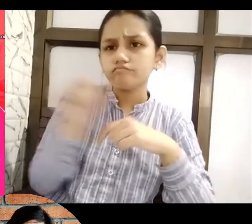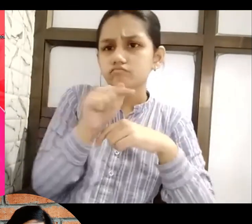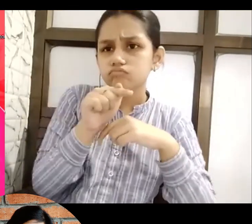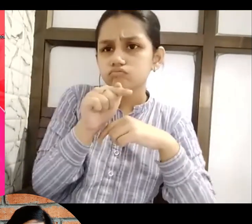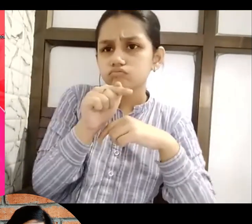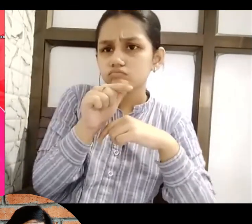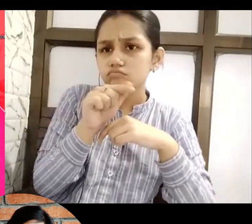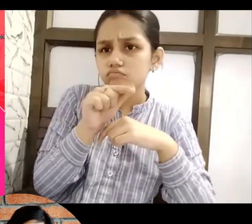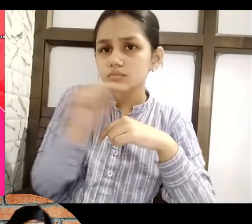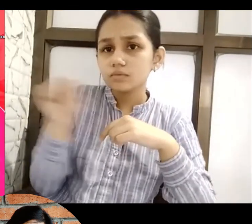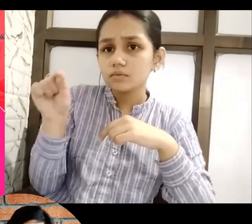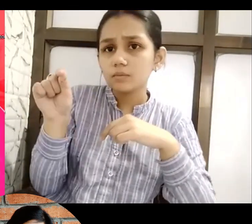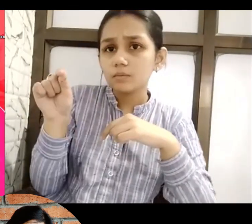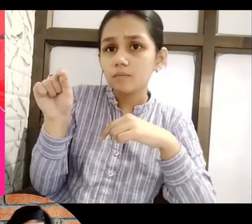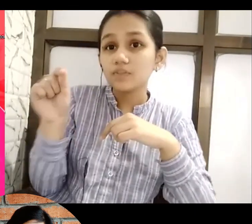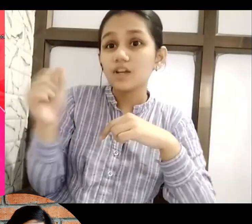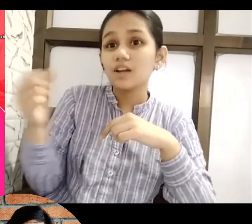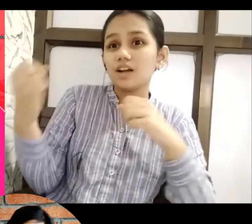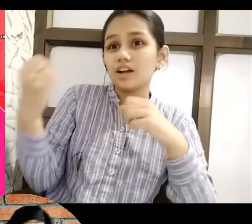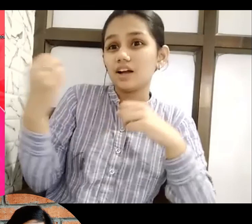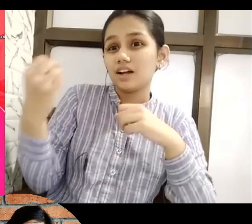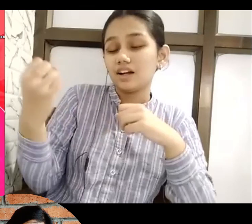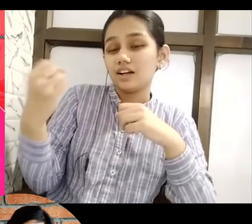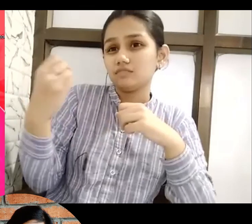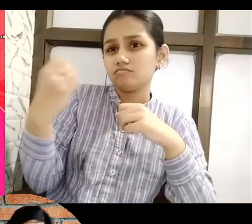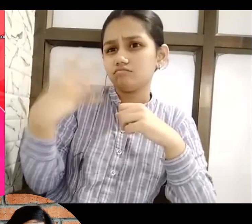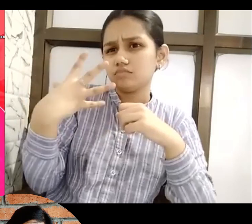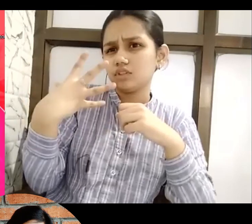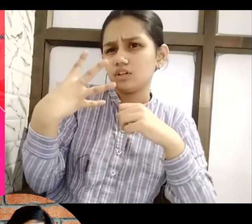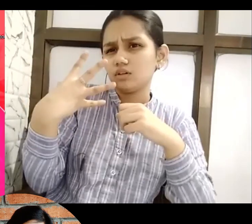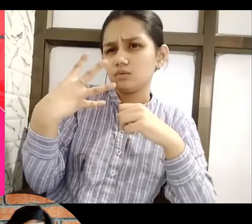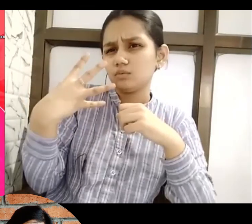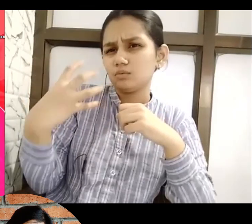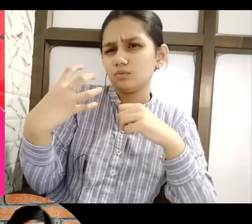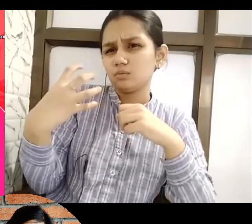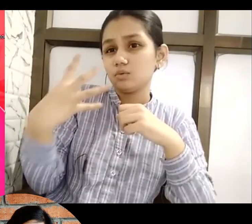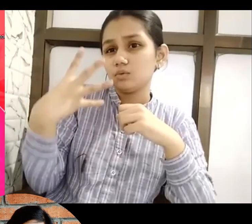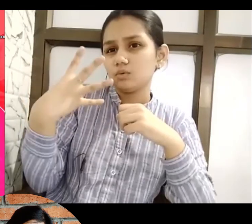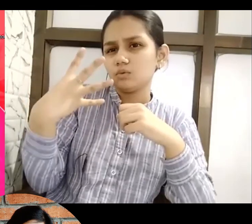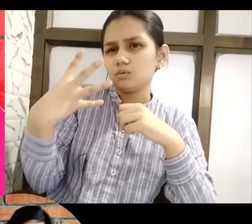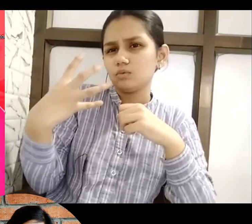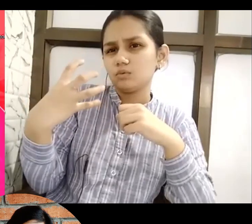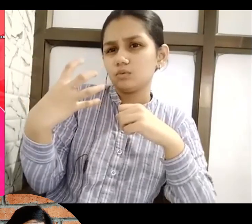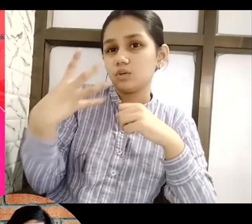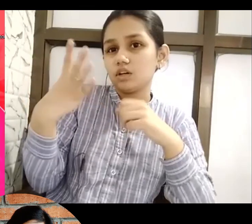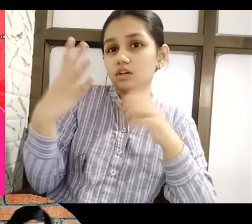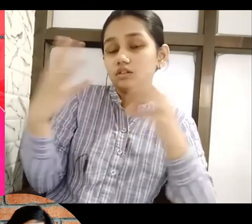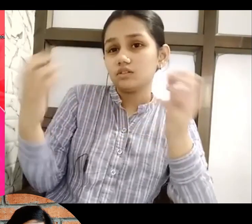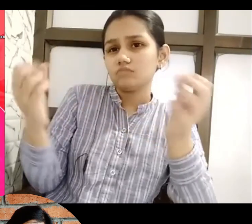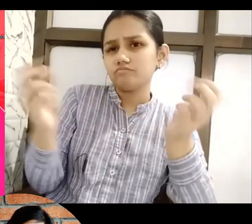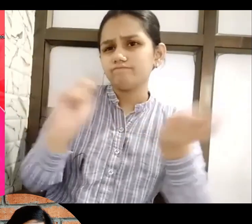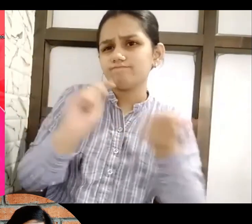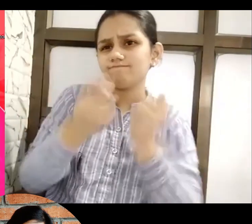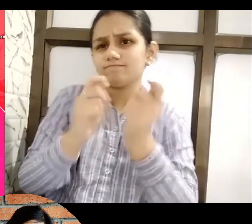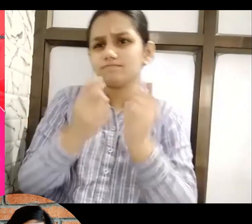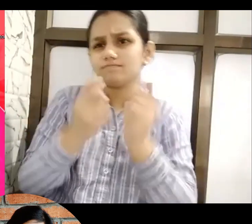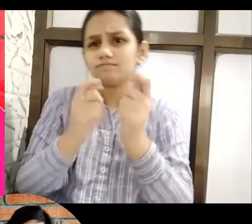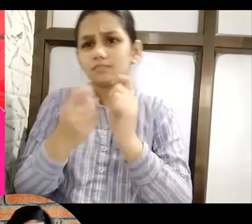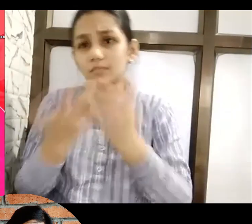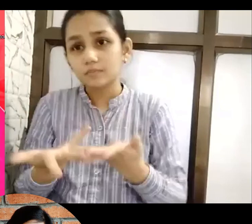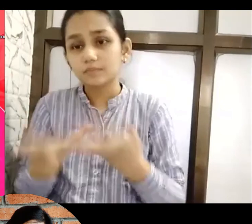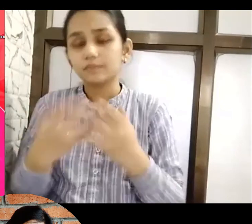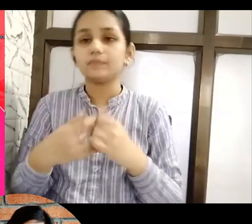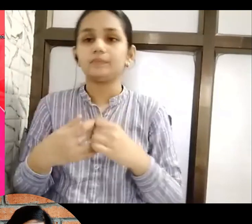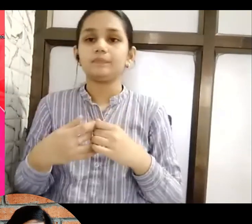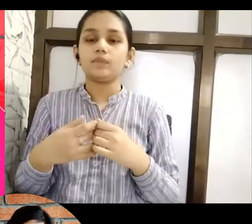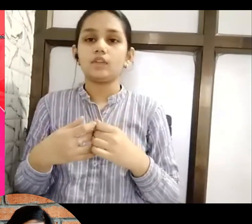is changing. I can change the direction also. Upar se shadow, niche se shadow. Then I can change the color of the